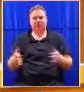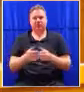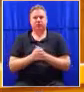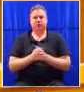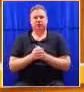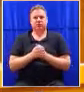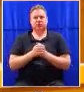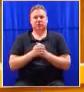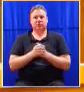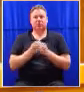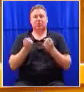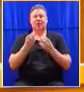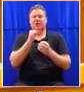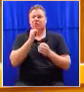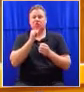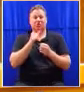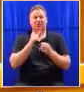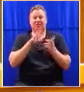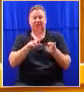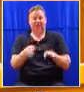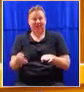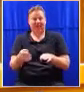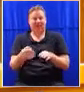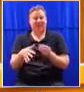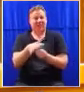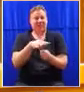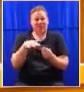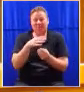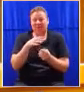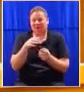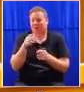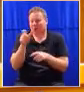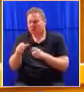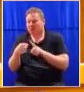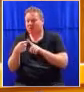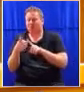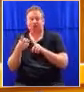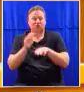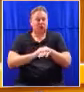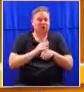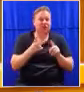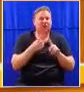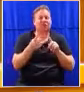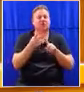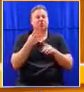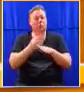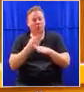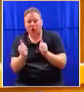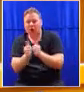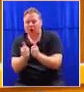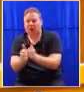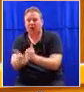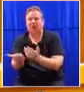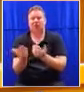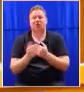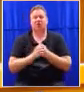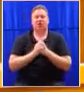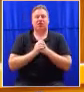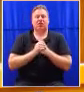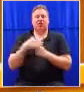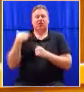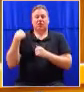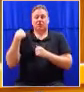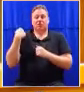just fatalities. It is a family member, it is a friend or a colleague. All the while, healthcare workers are throwing